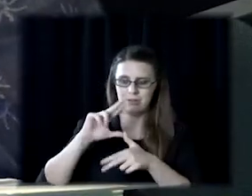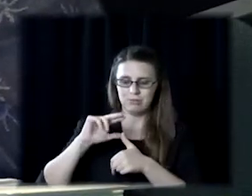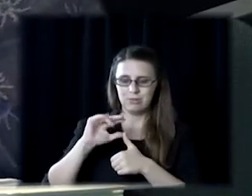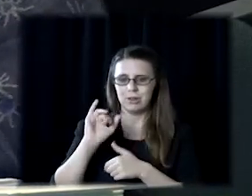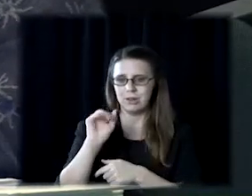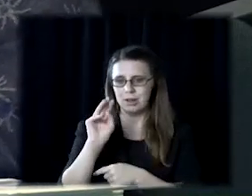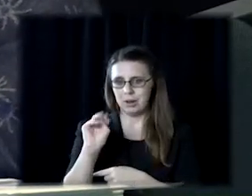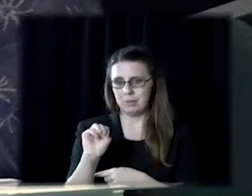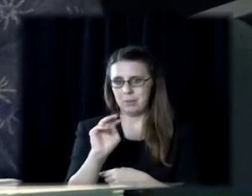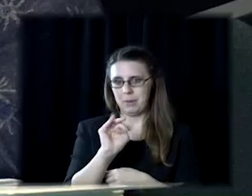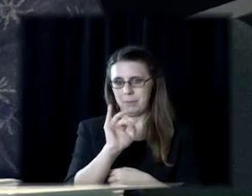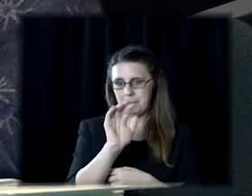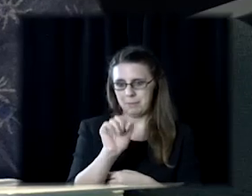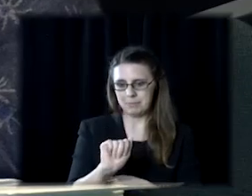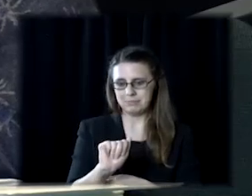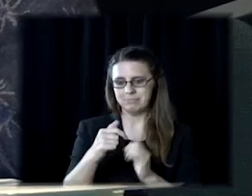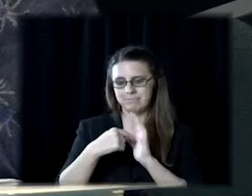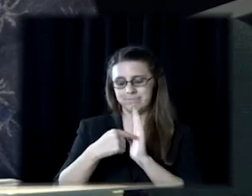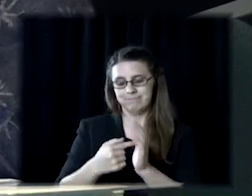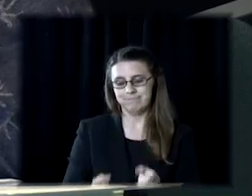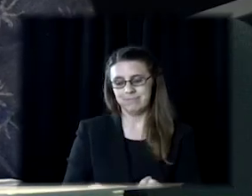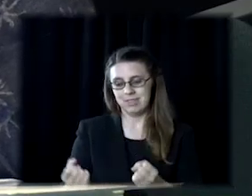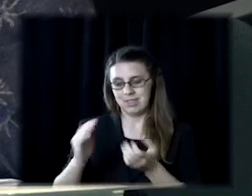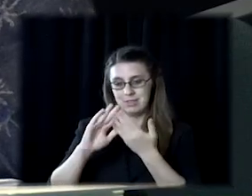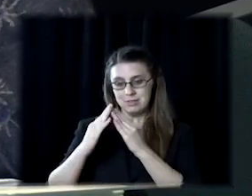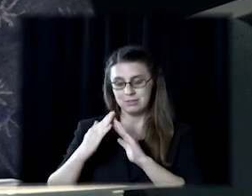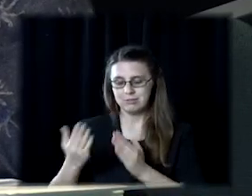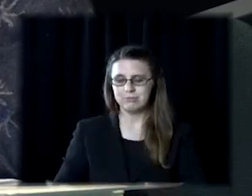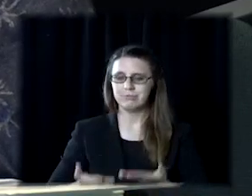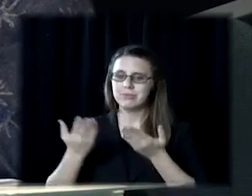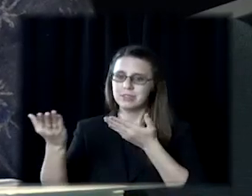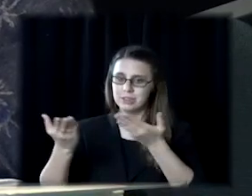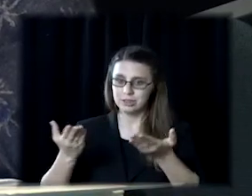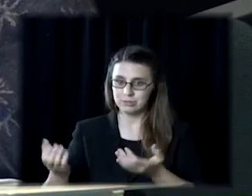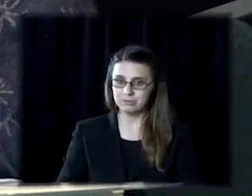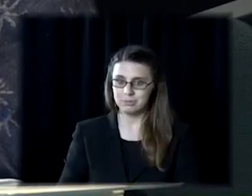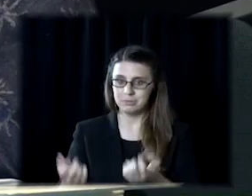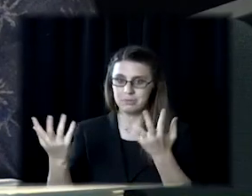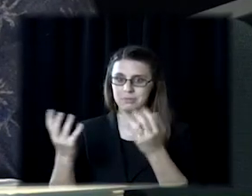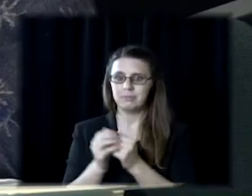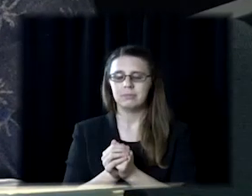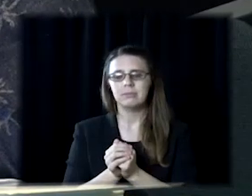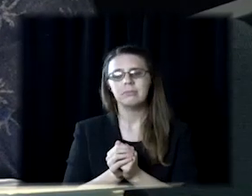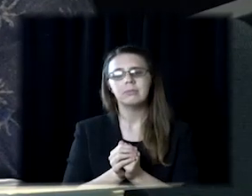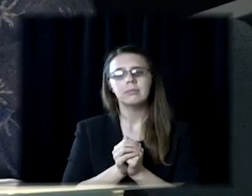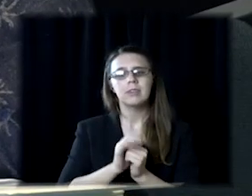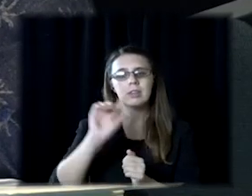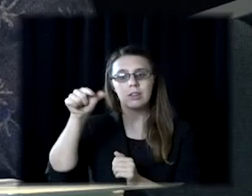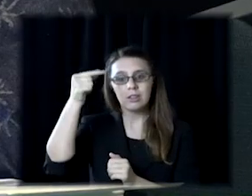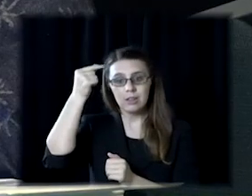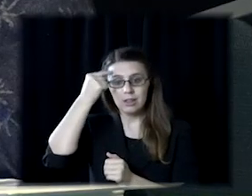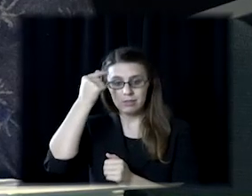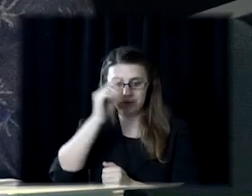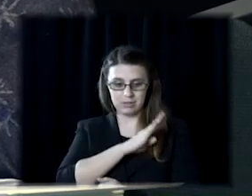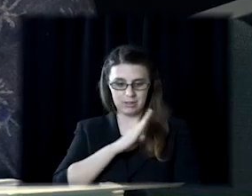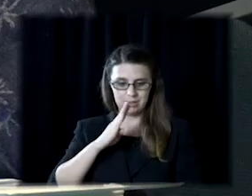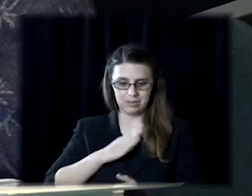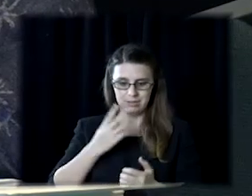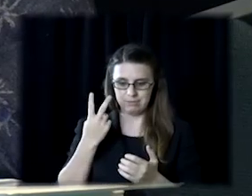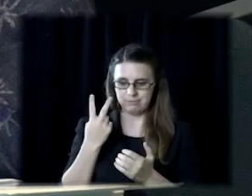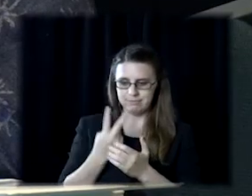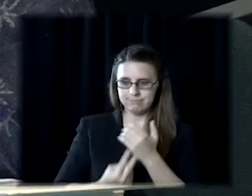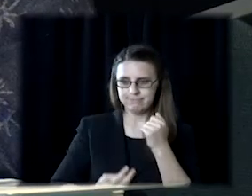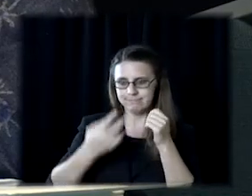are provided at the municipality level. The fiscal situation of the Commonwealth, however, has led the government and the Oversight Board to agree to phase